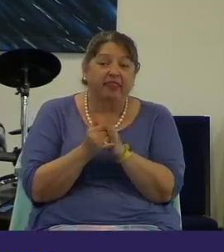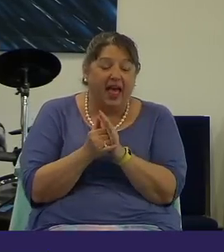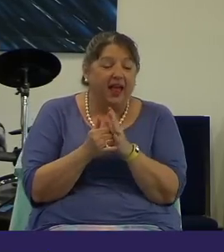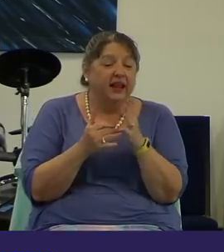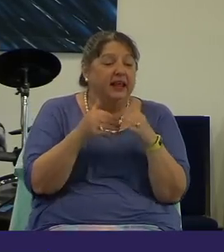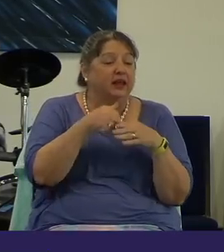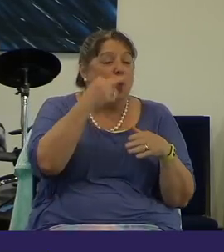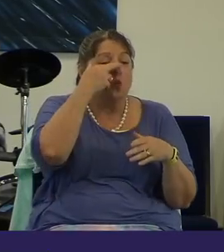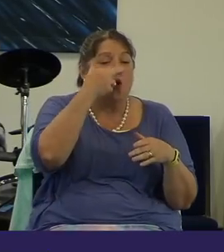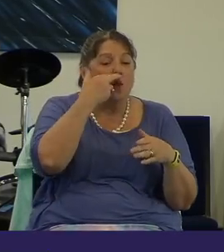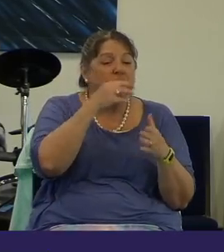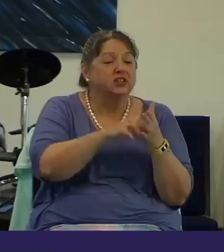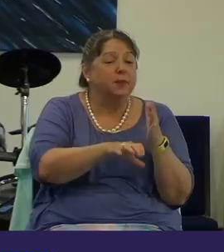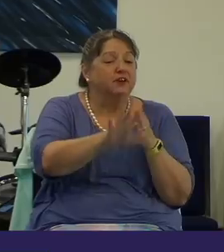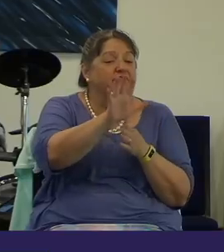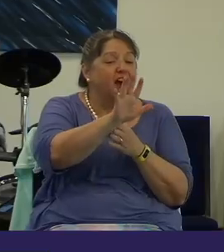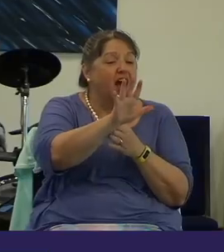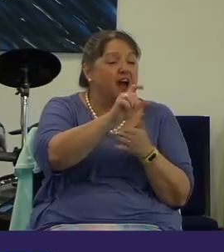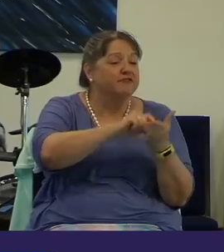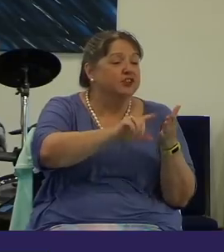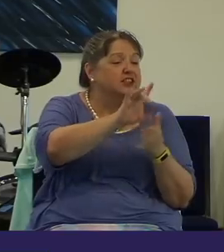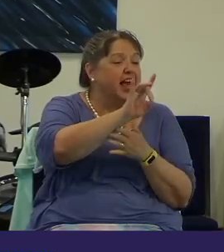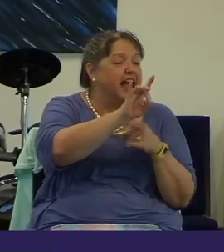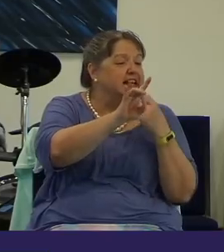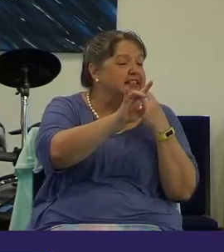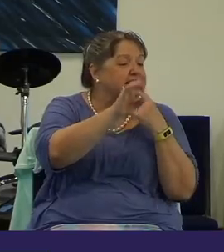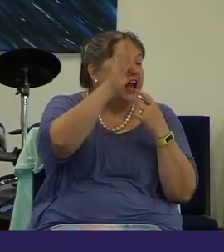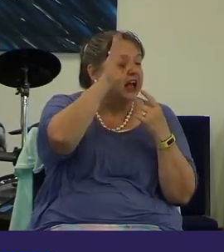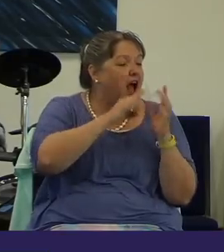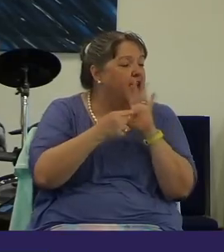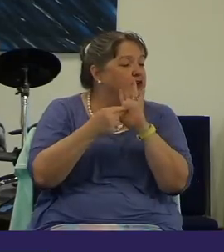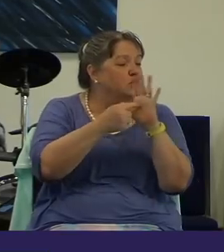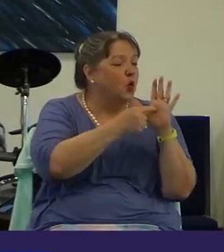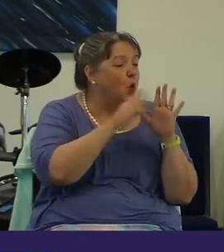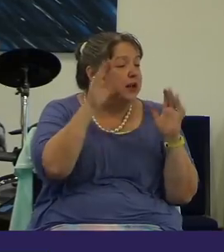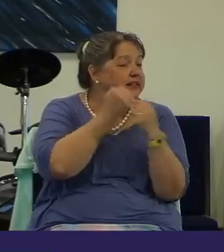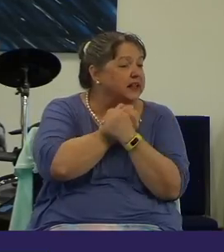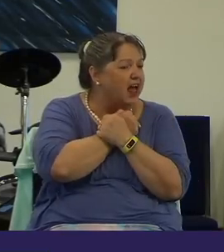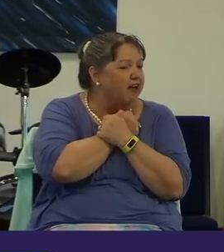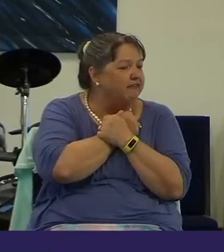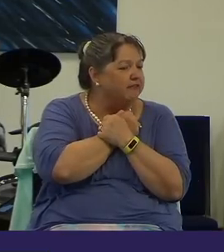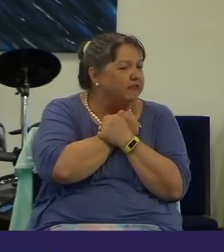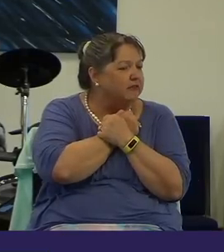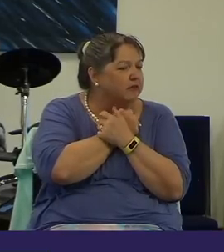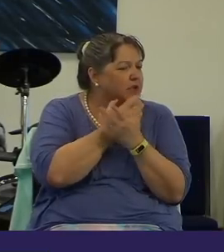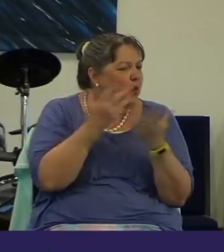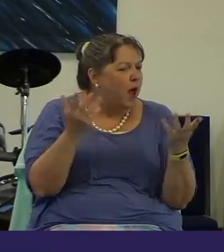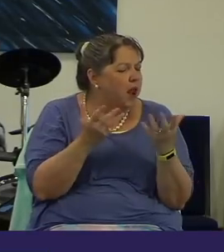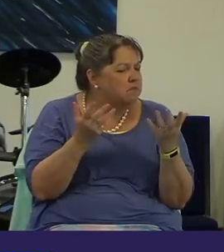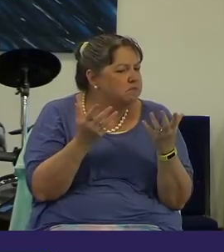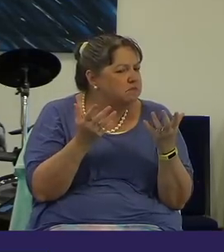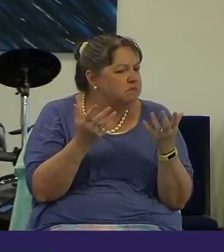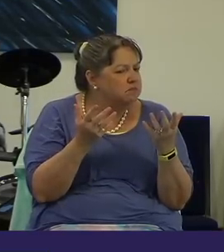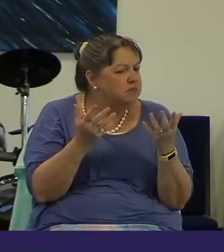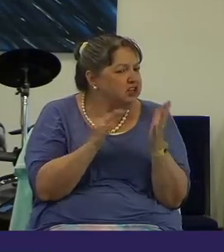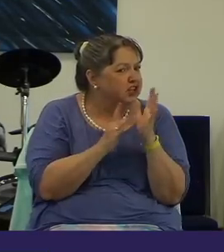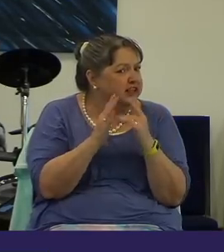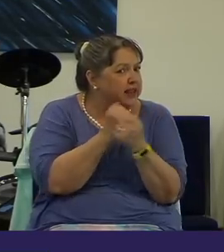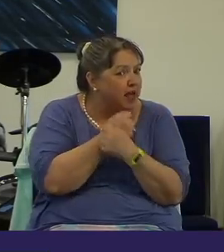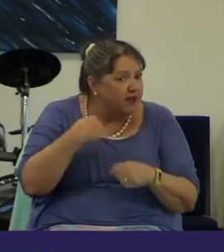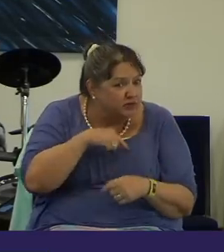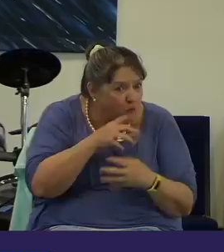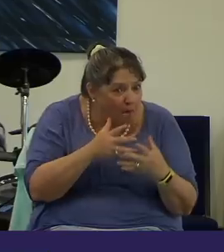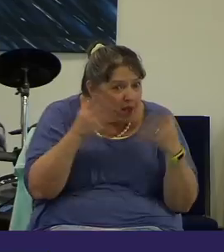in Romans 5:8 it says, but God showed his great love for us, because Jesus loved us so